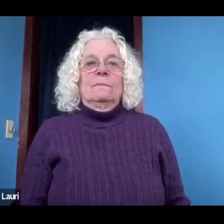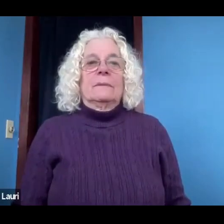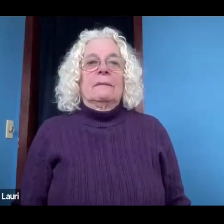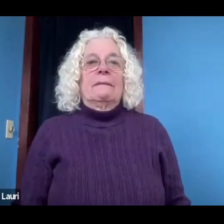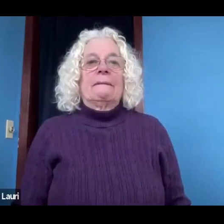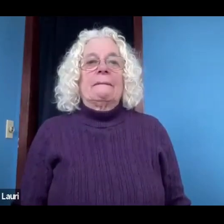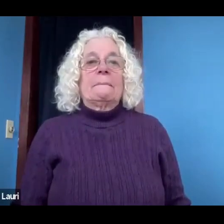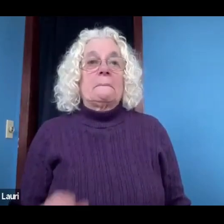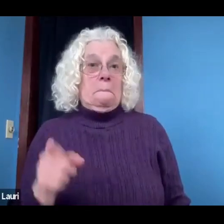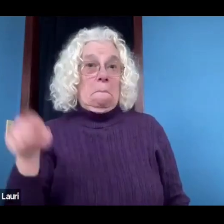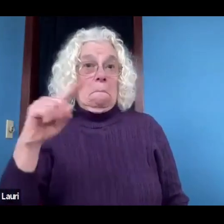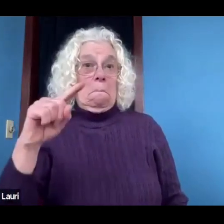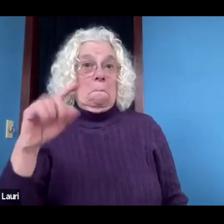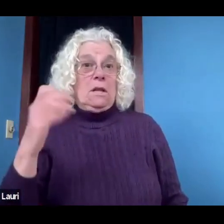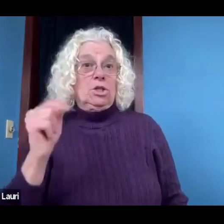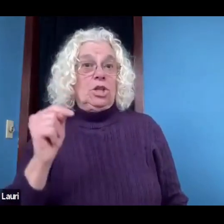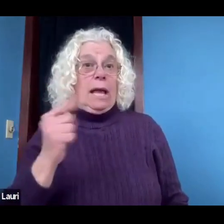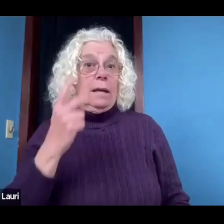Any questions?